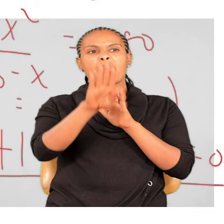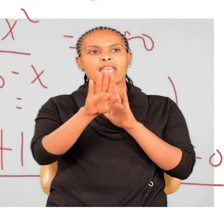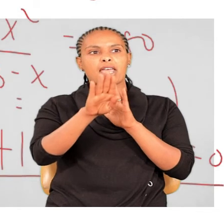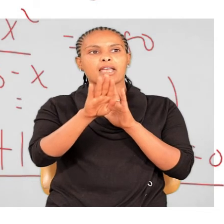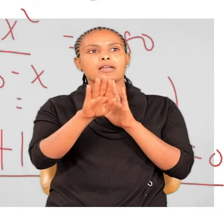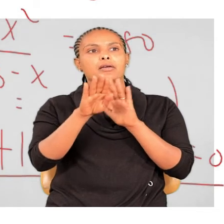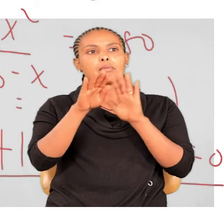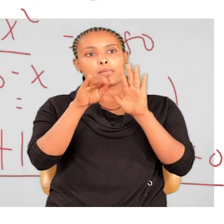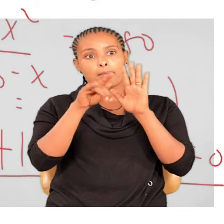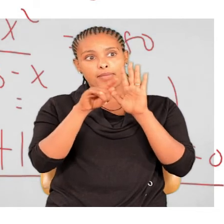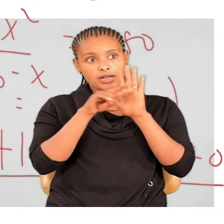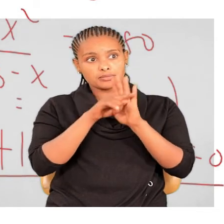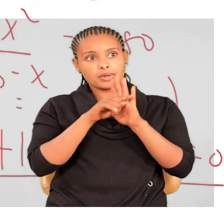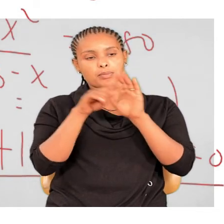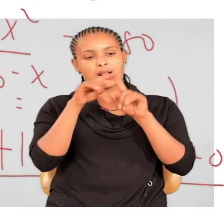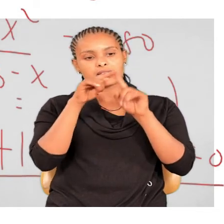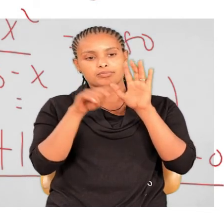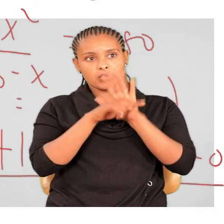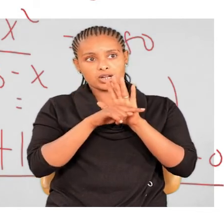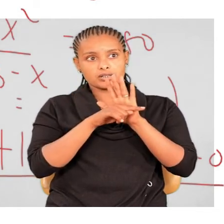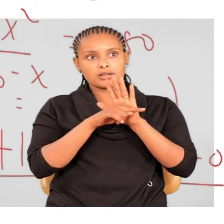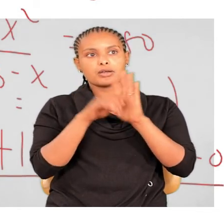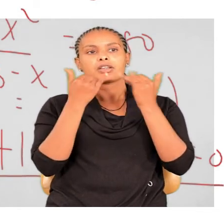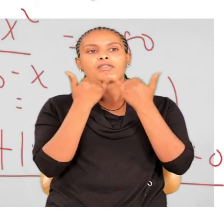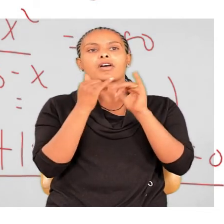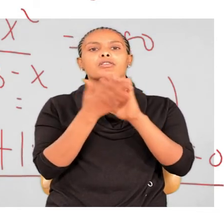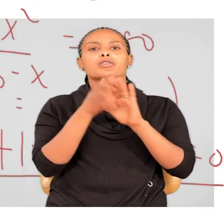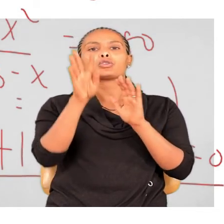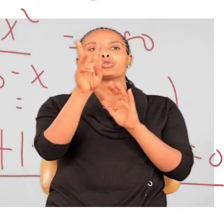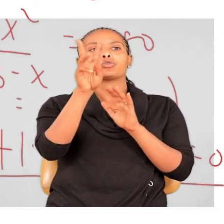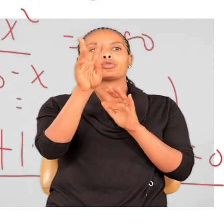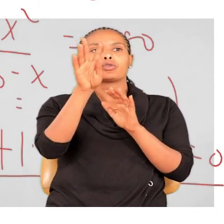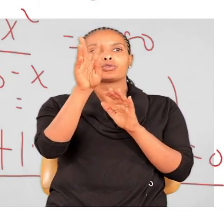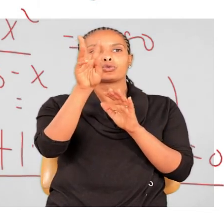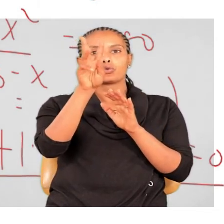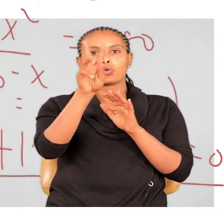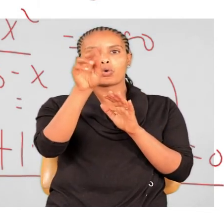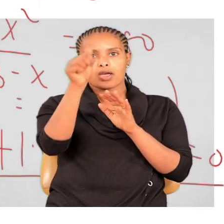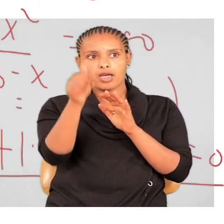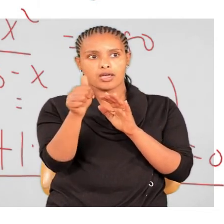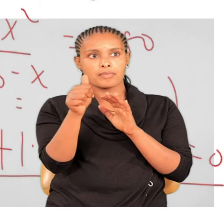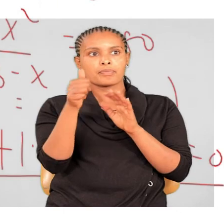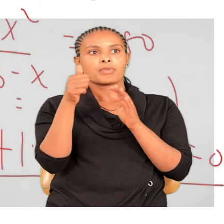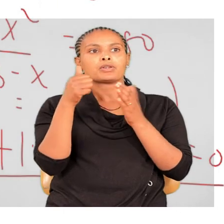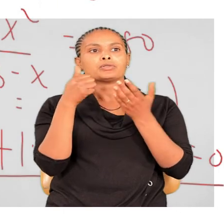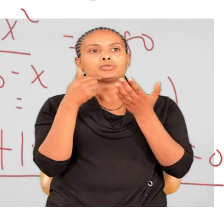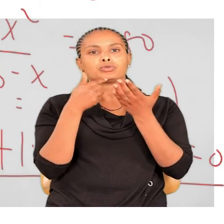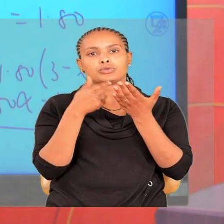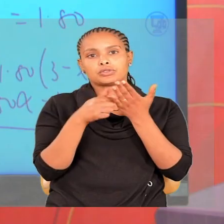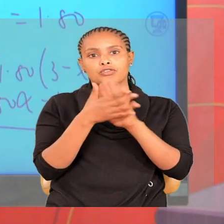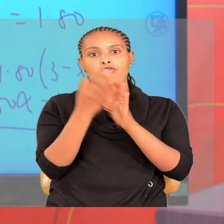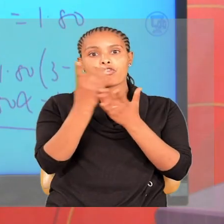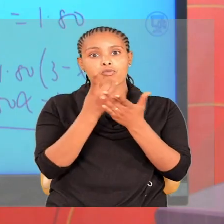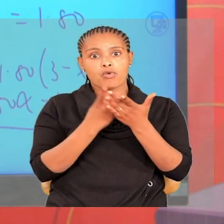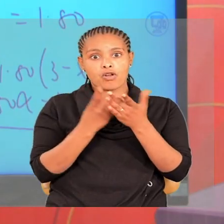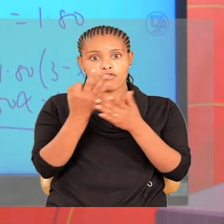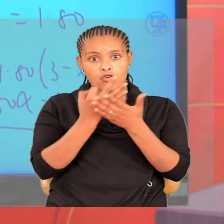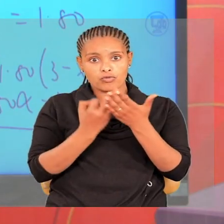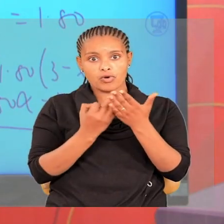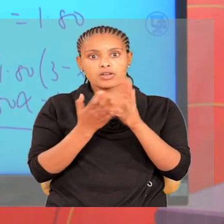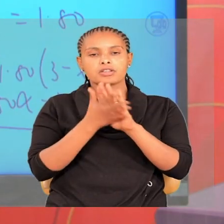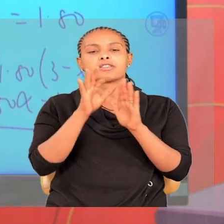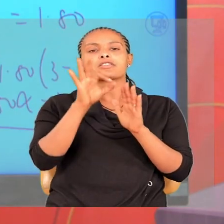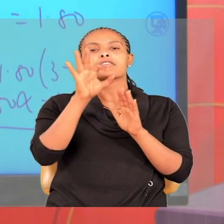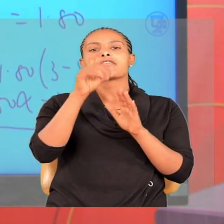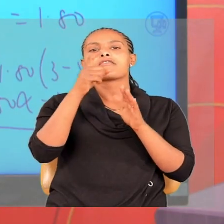minus b squared minus 4ac divided by 2m. Using this formula, the value